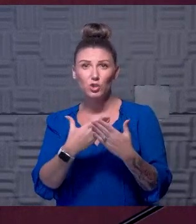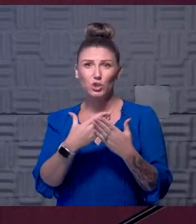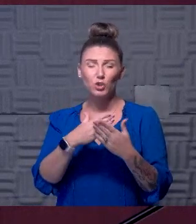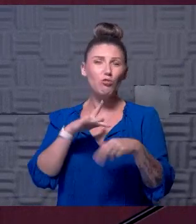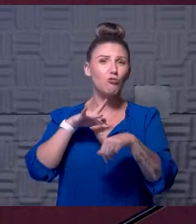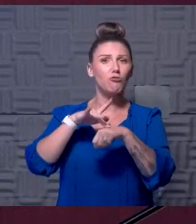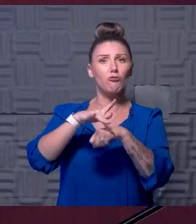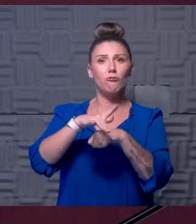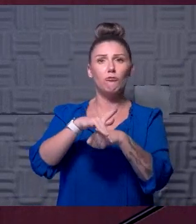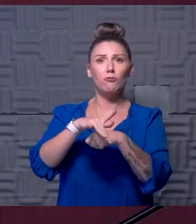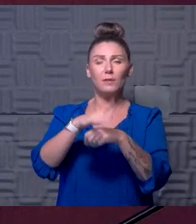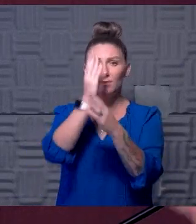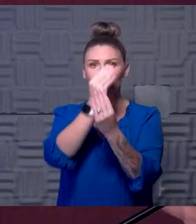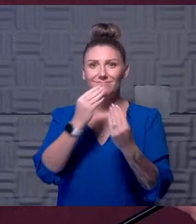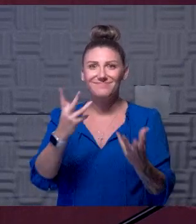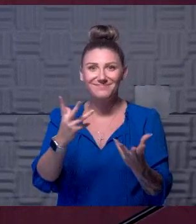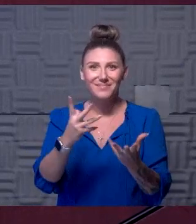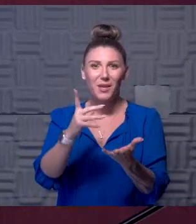ago.